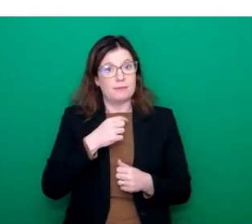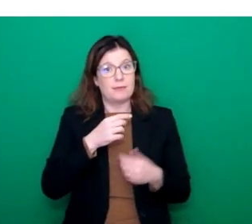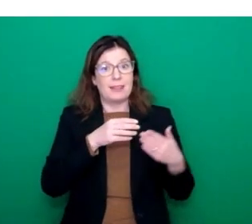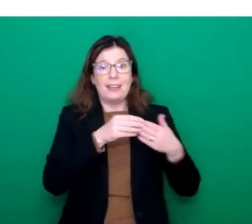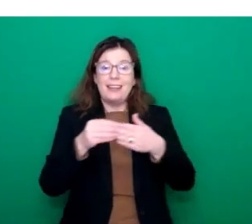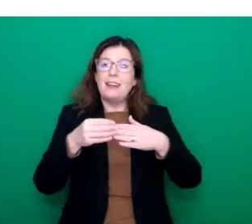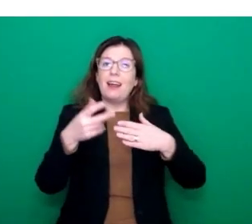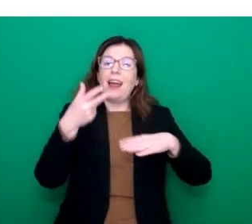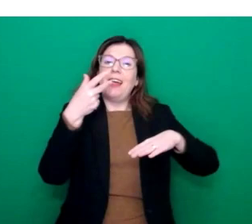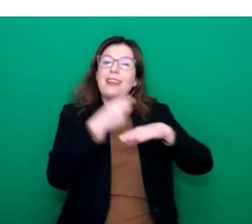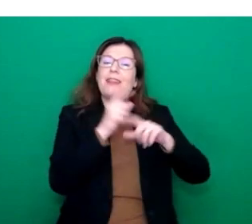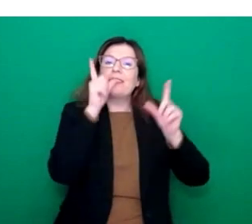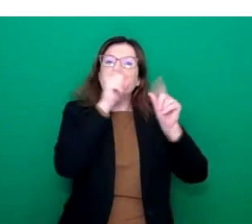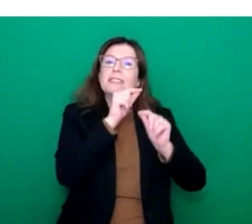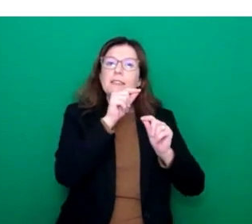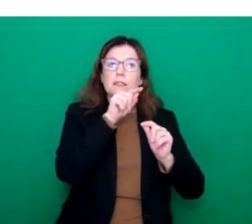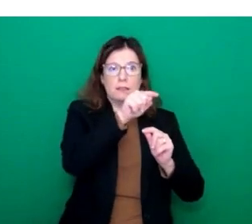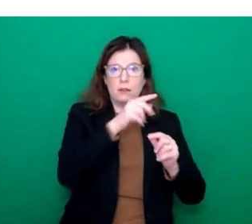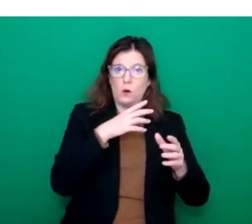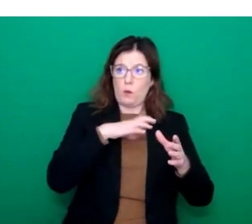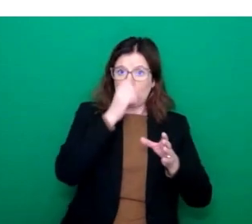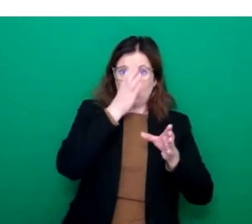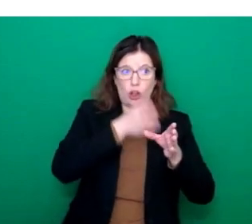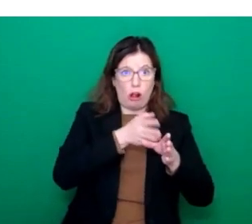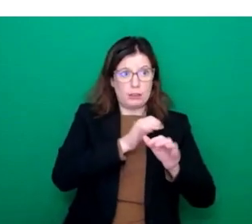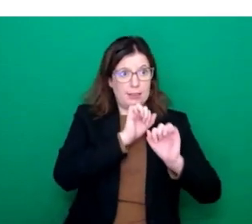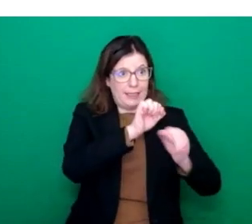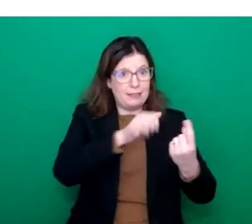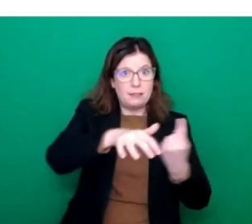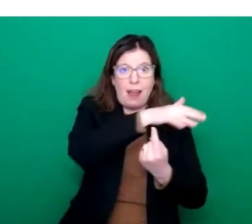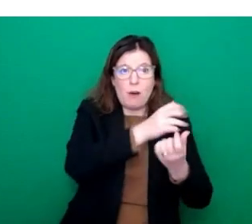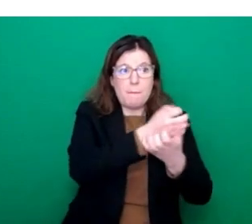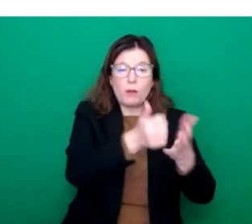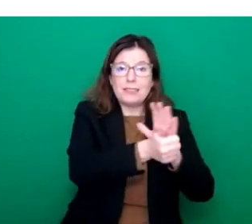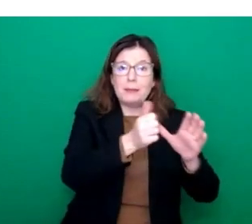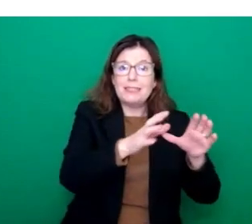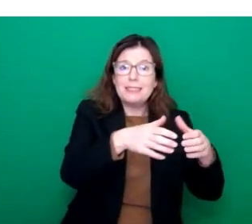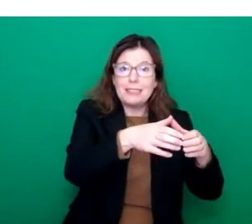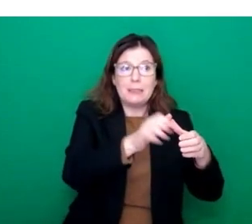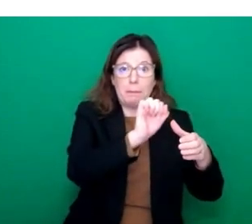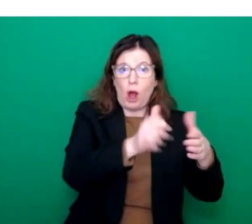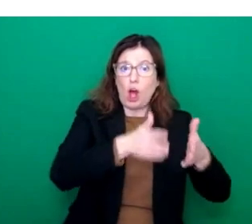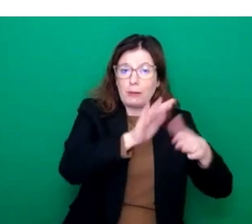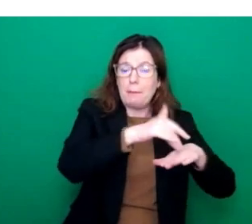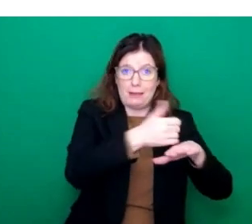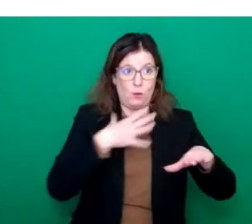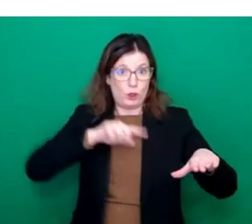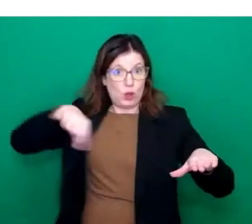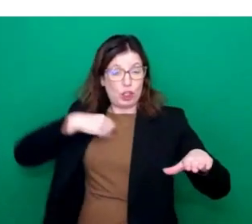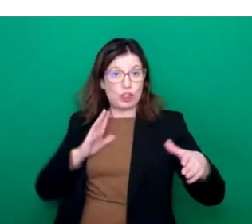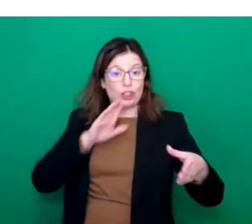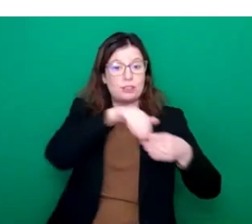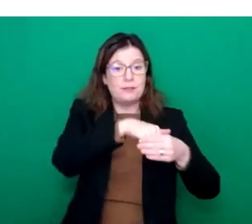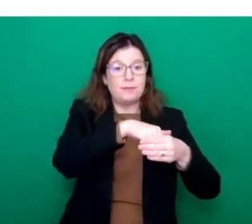very passionate about including psychology in his multidisciplinary team in one of the hospitals. And so led by